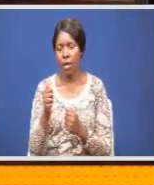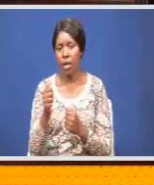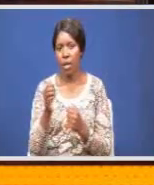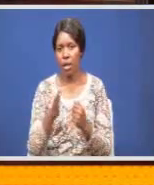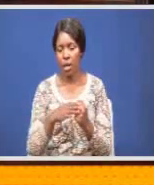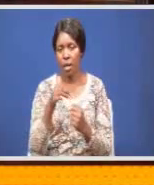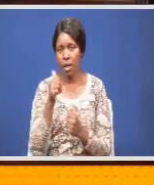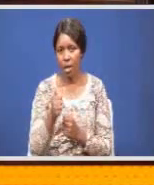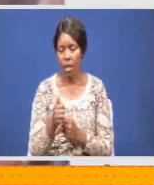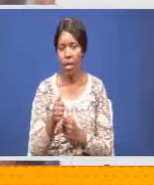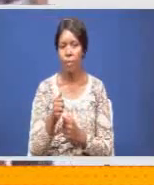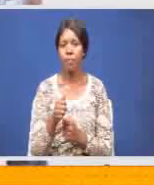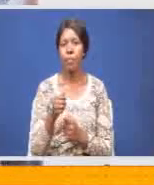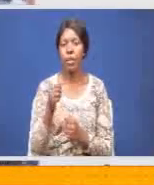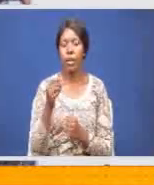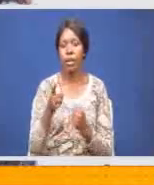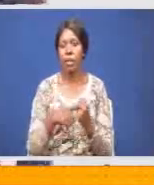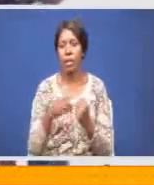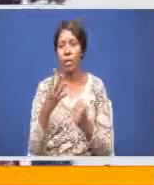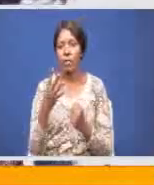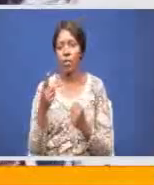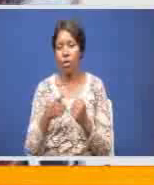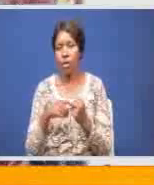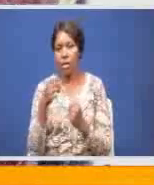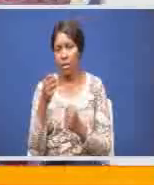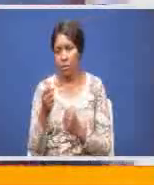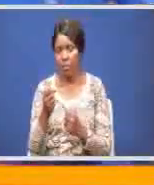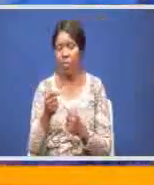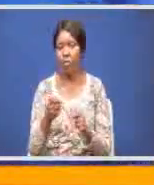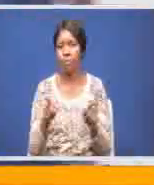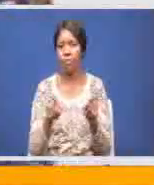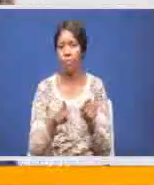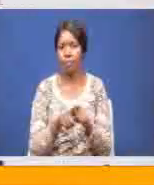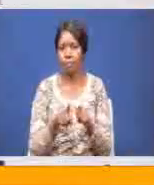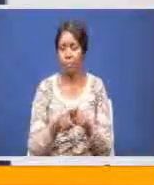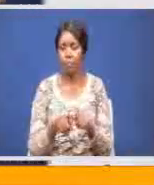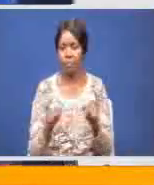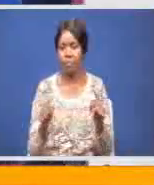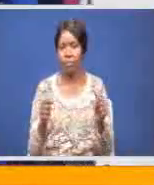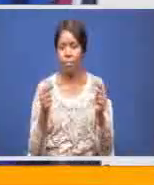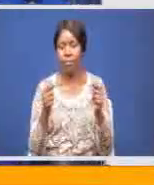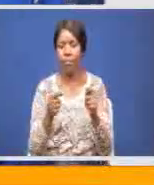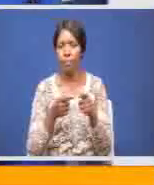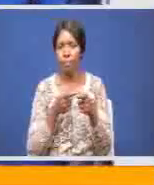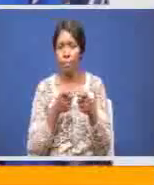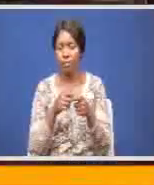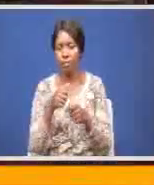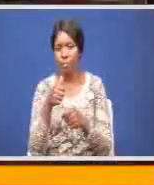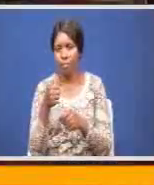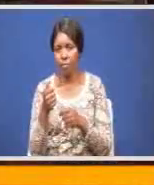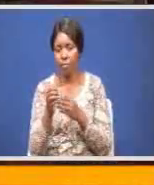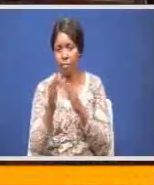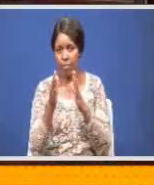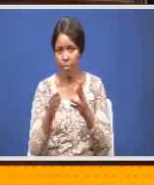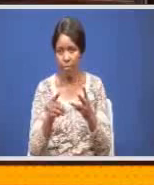63, 64, and 65. Danga, kurumana na kodi ya tungiri ya bangi, botueka boya dhatu. Point